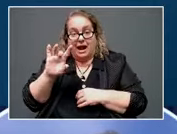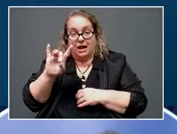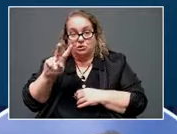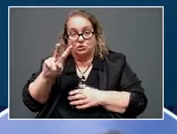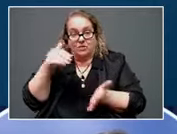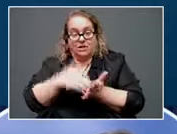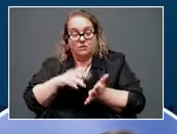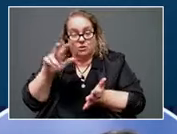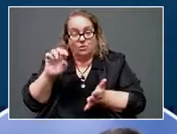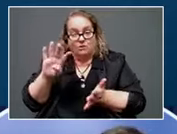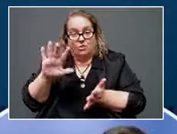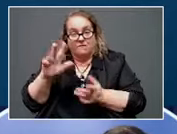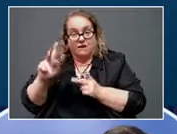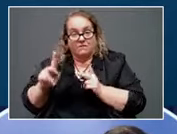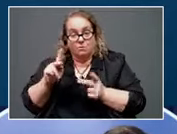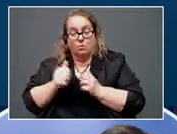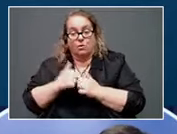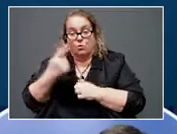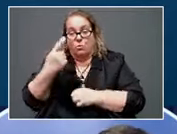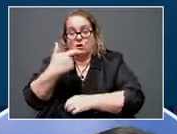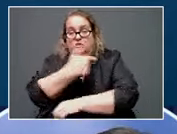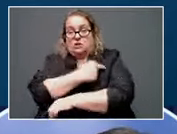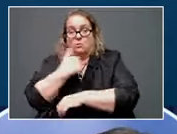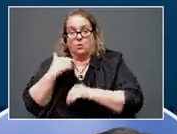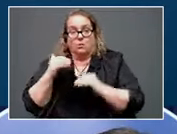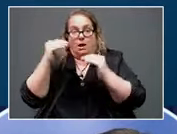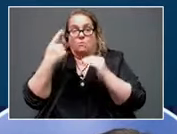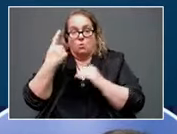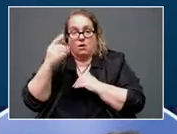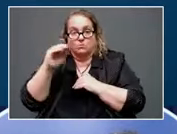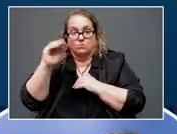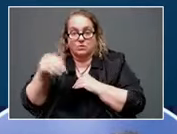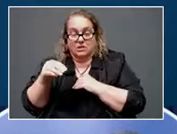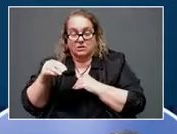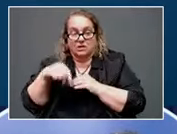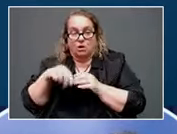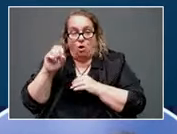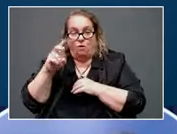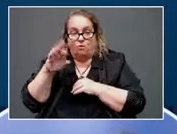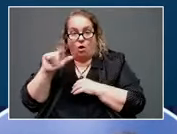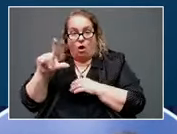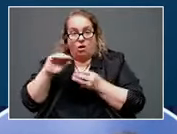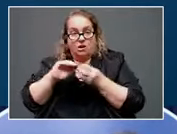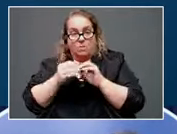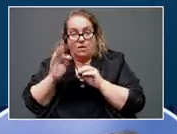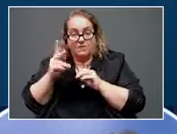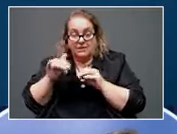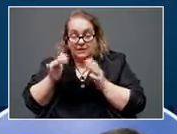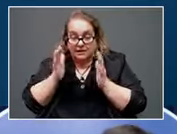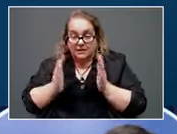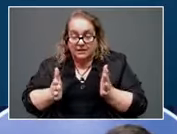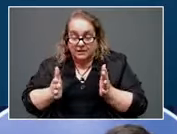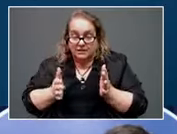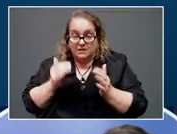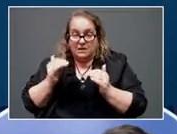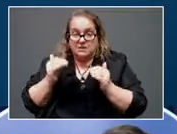2,882,345 people with at least one shot. We went up a percentage. And the overall number of Kentuckians, that's up 64